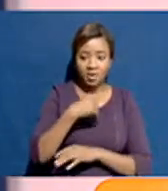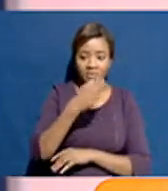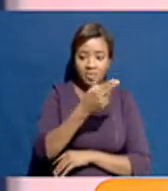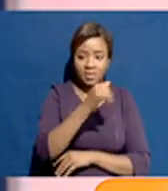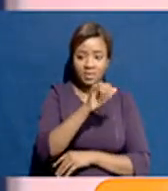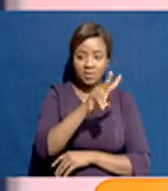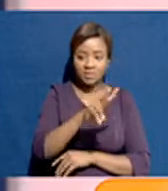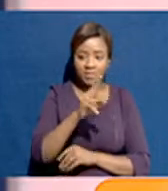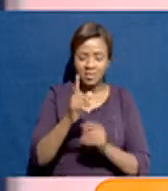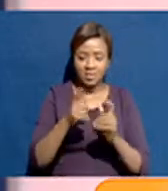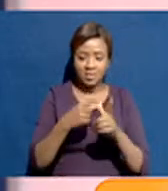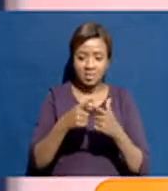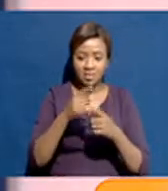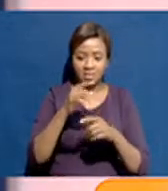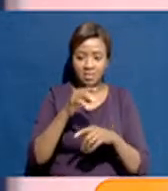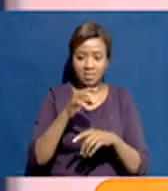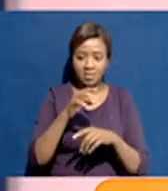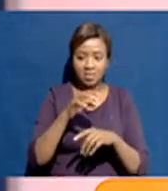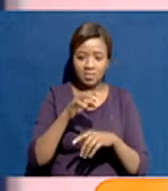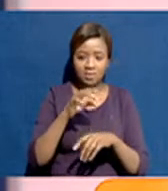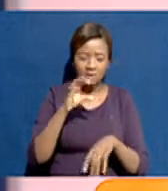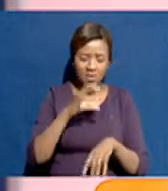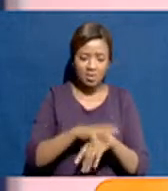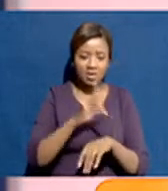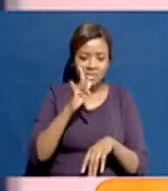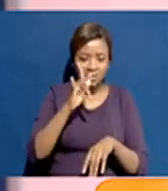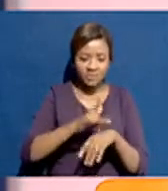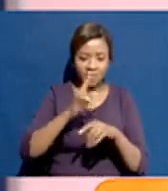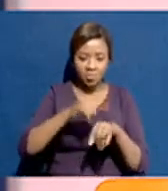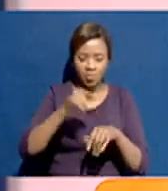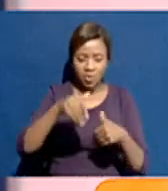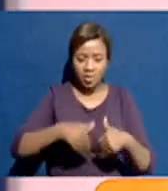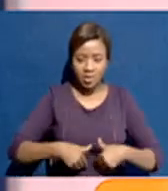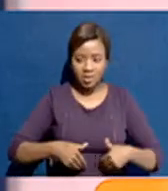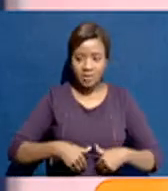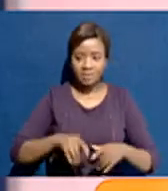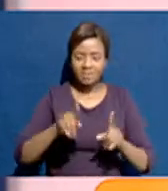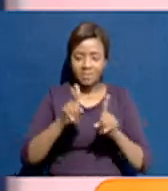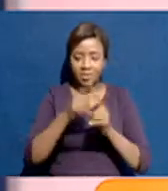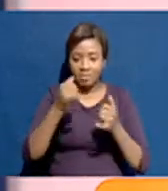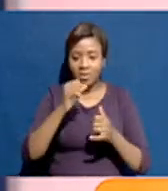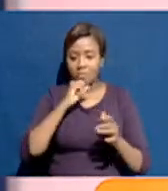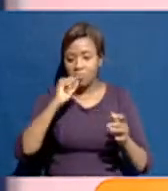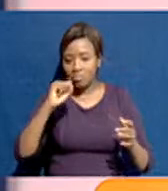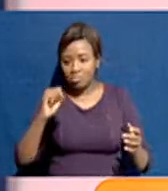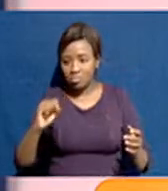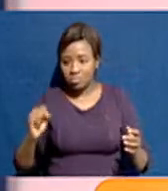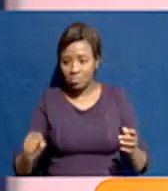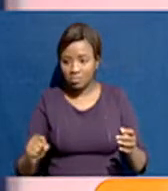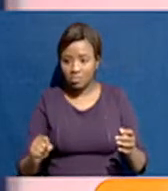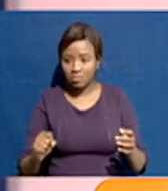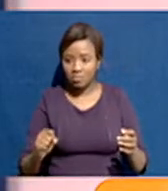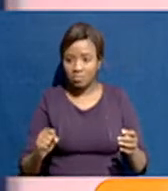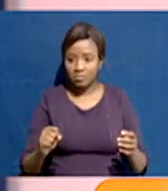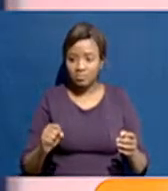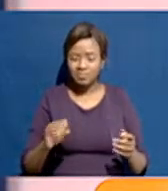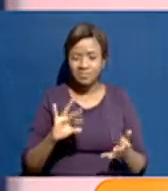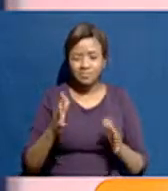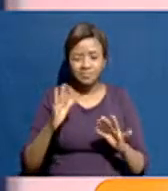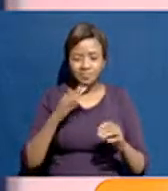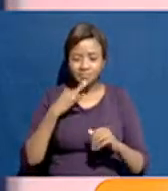when they were infected in yesteryears or when they were younger, they are also growing older. And we have about